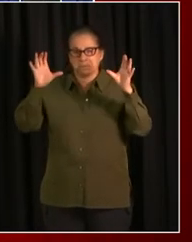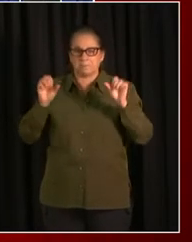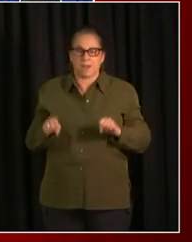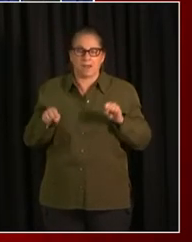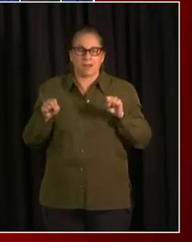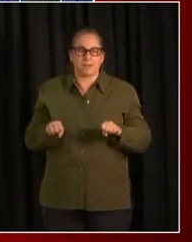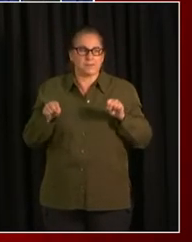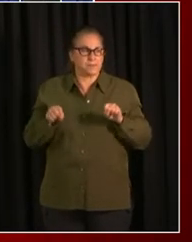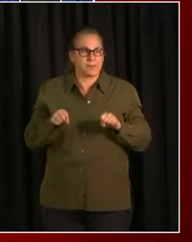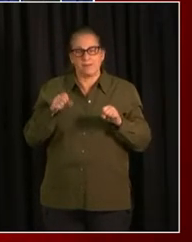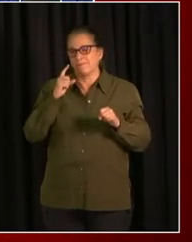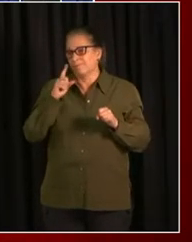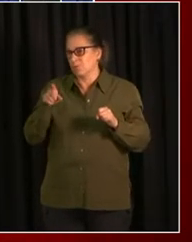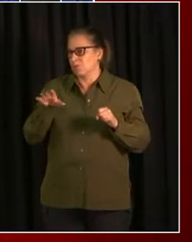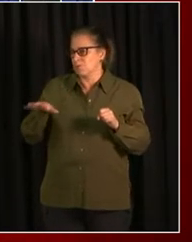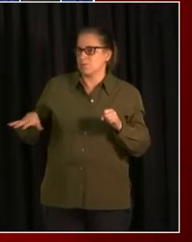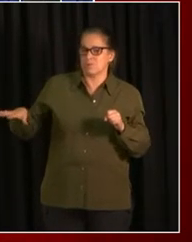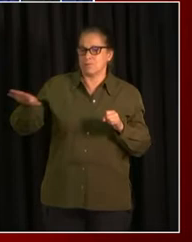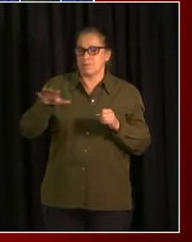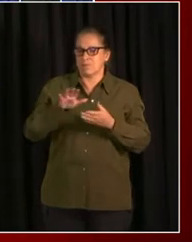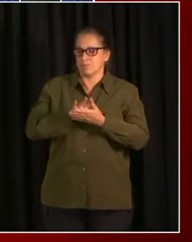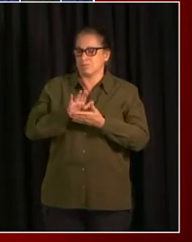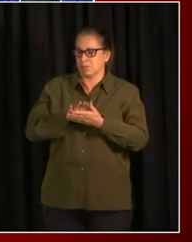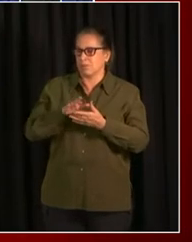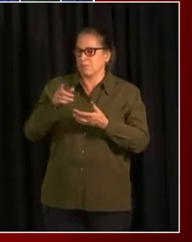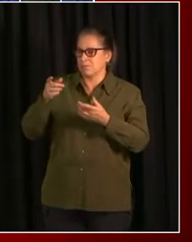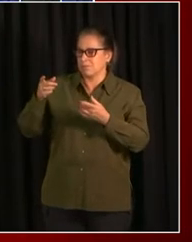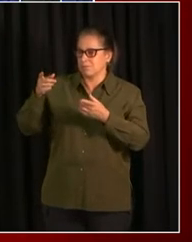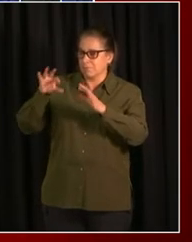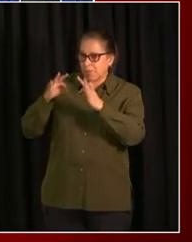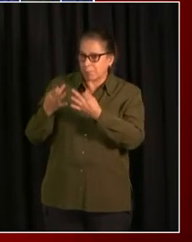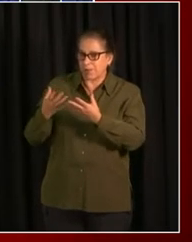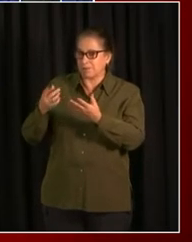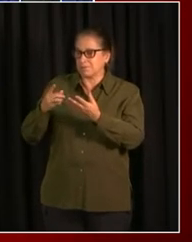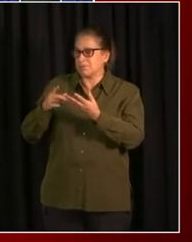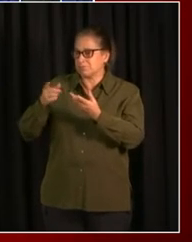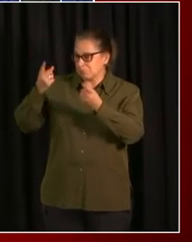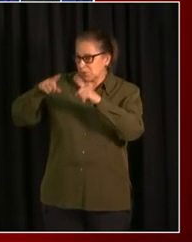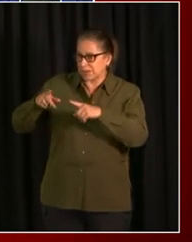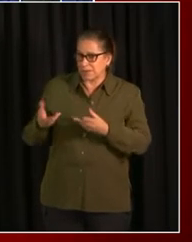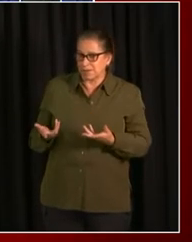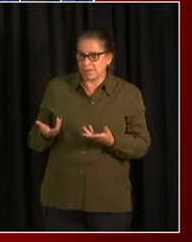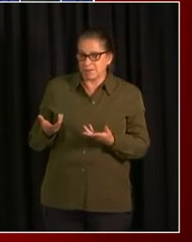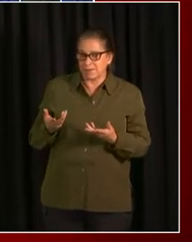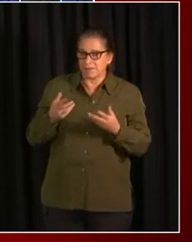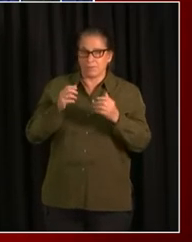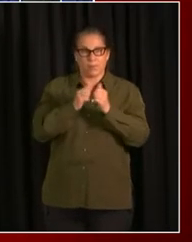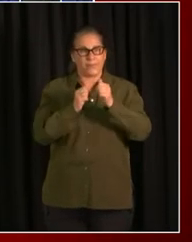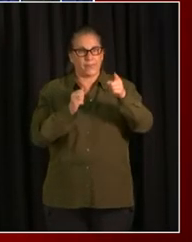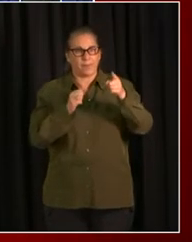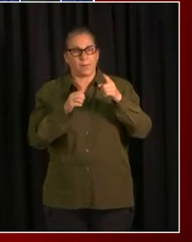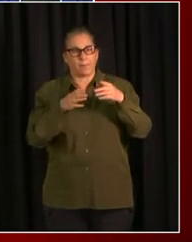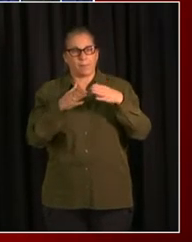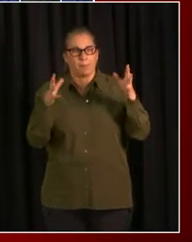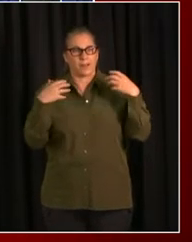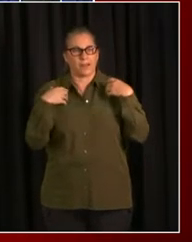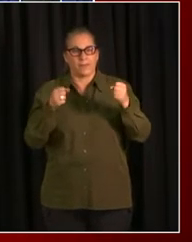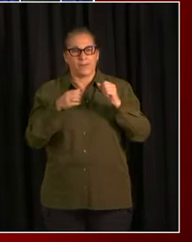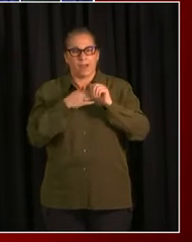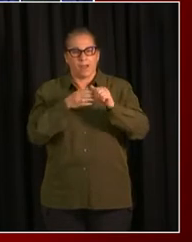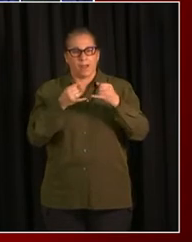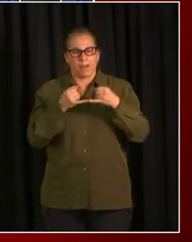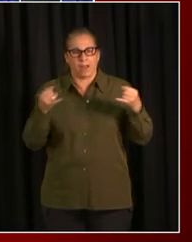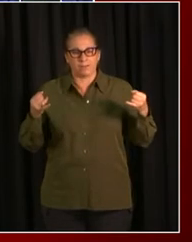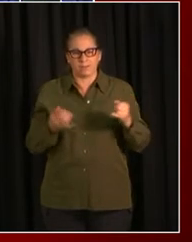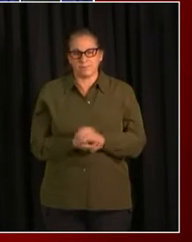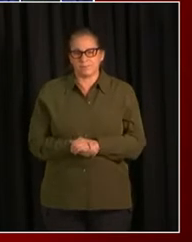students, families, and teachers. And there's actually some interesting and good guidance that was published yesterday by the